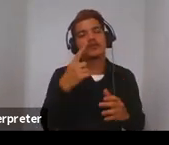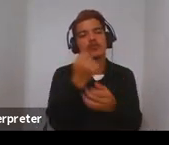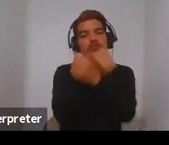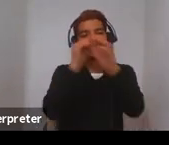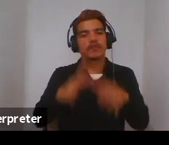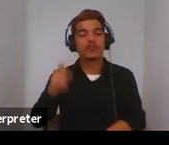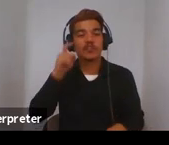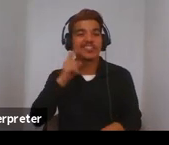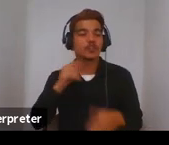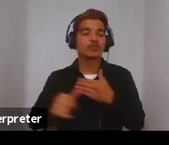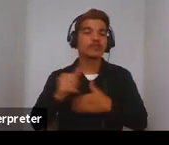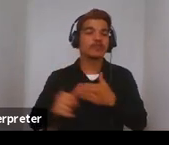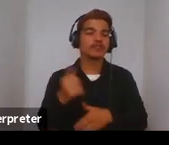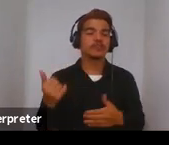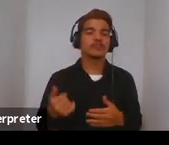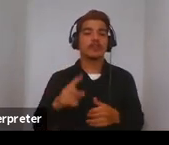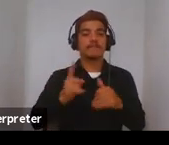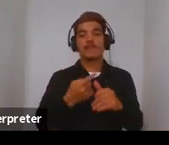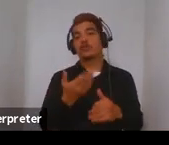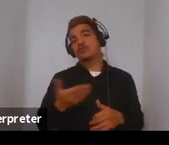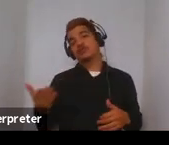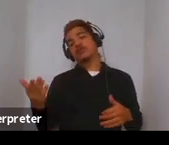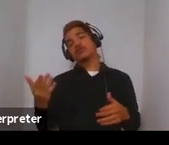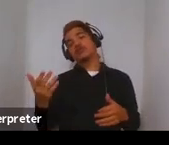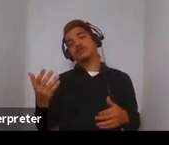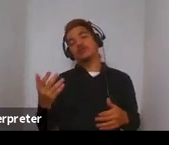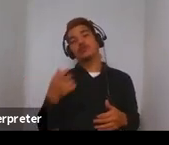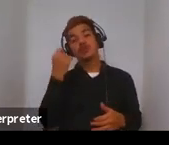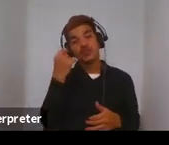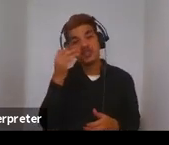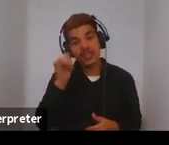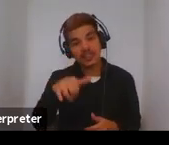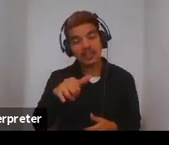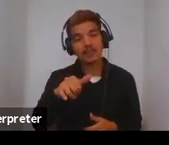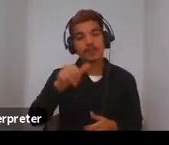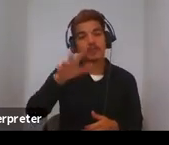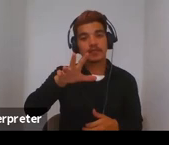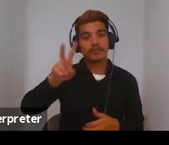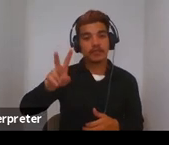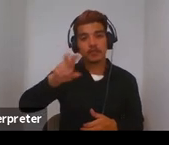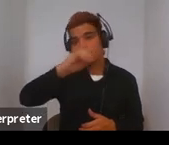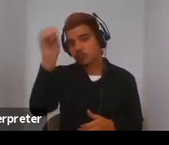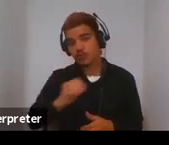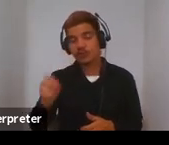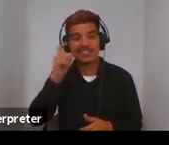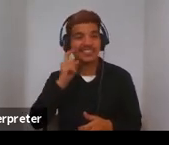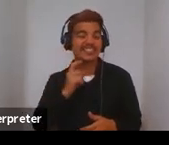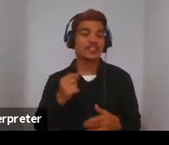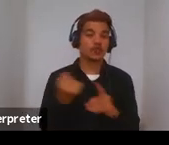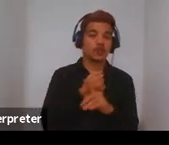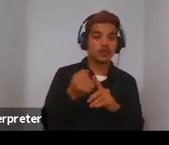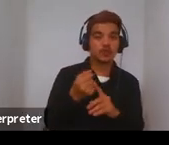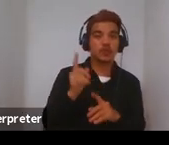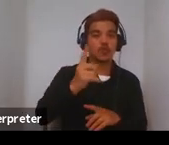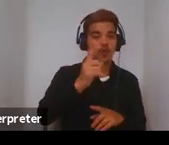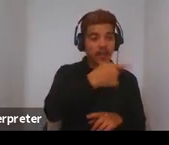violence. So the first thing to kind of on this sheet is to understand that 52% of sexual assaults occur where the victims